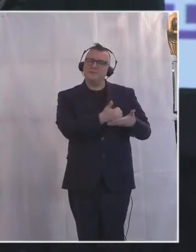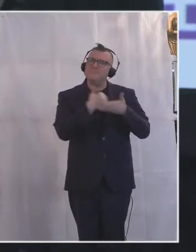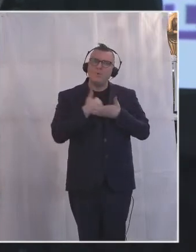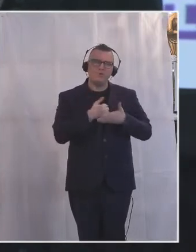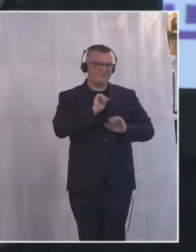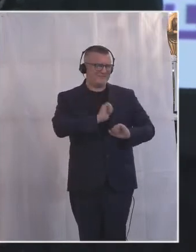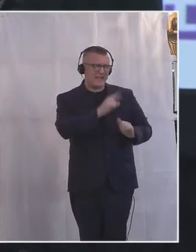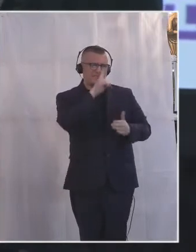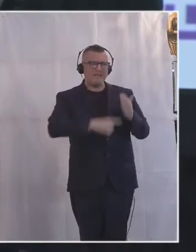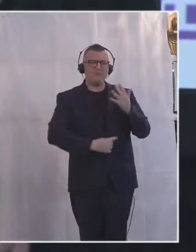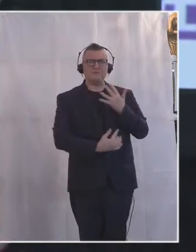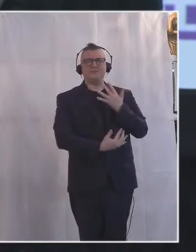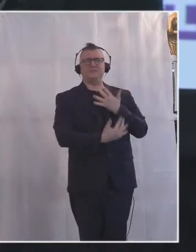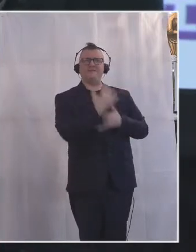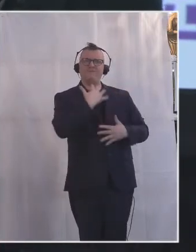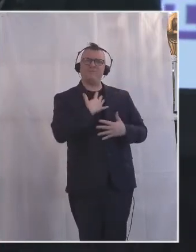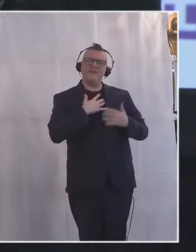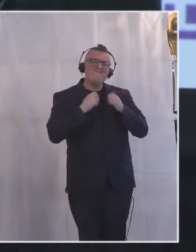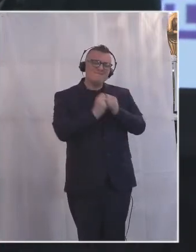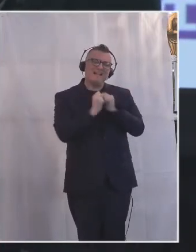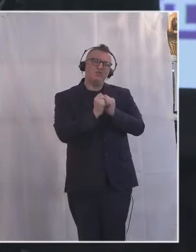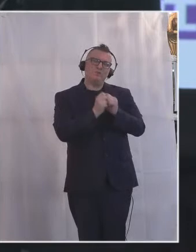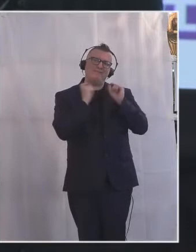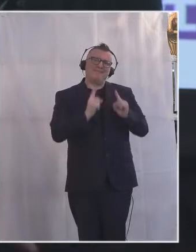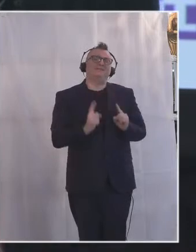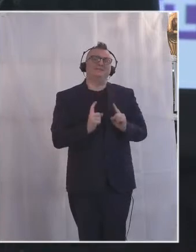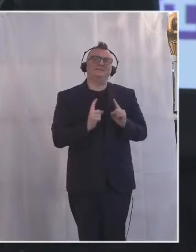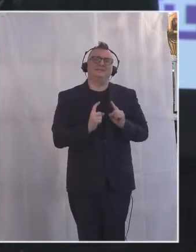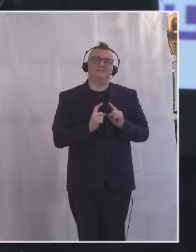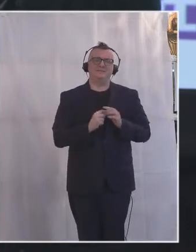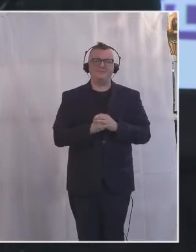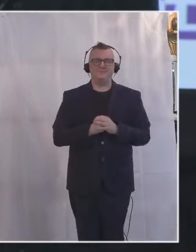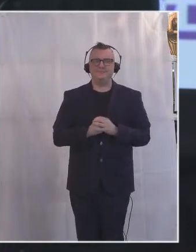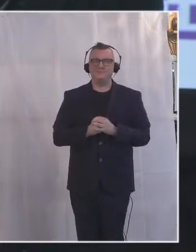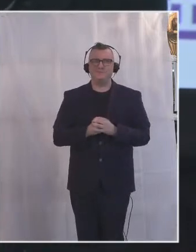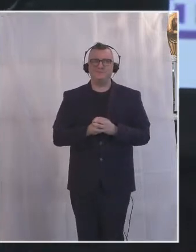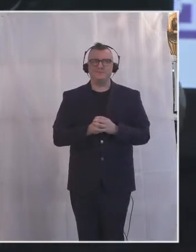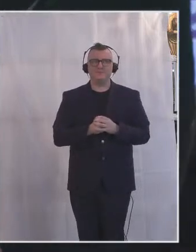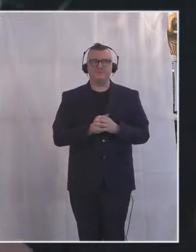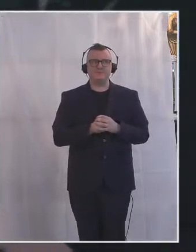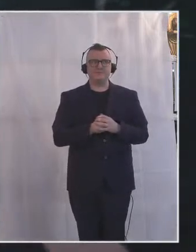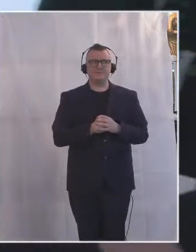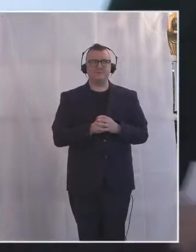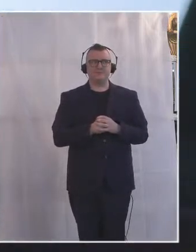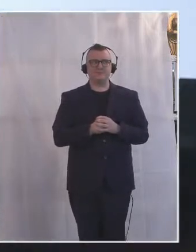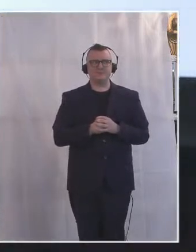their experiences. So values, values, values for me in everything that you do.